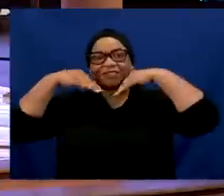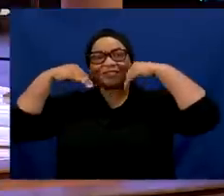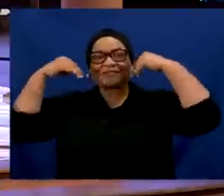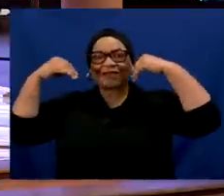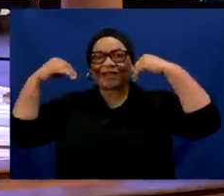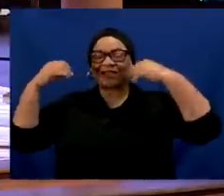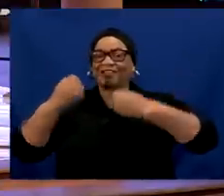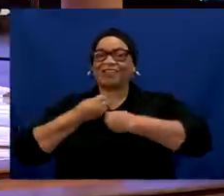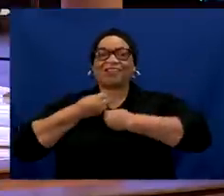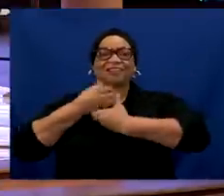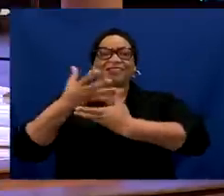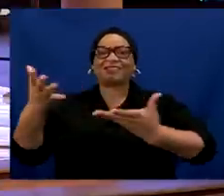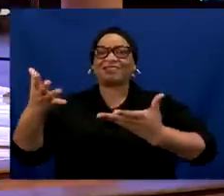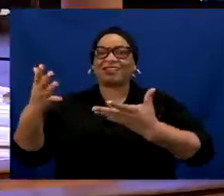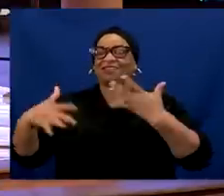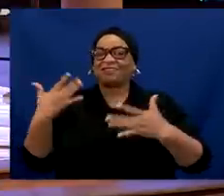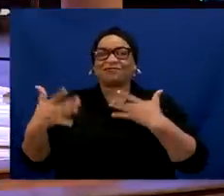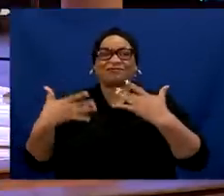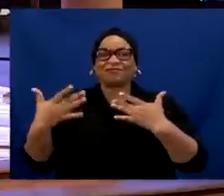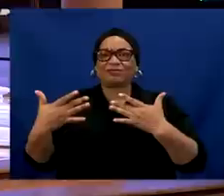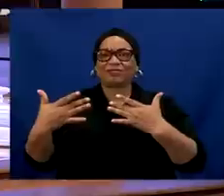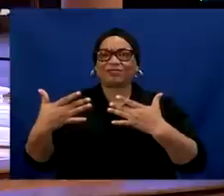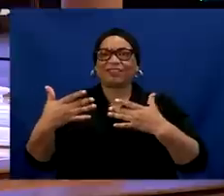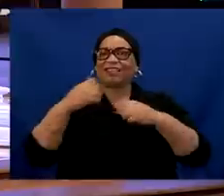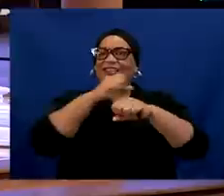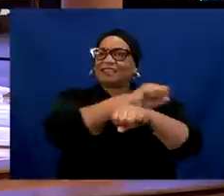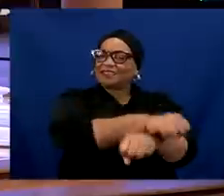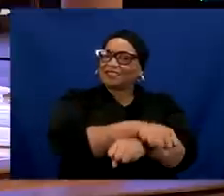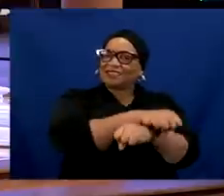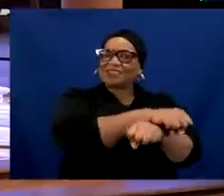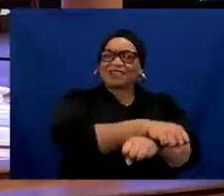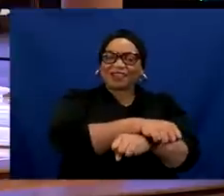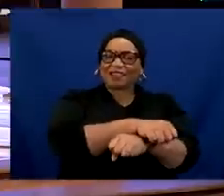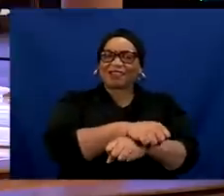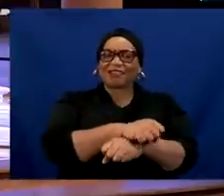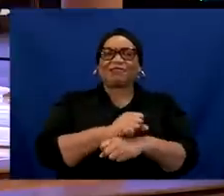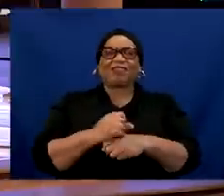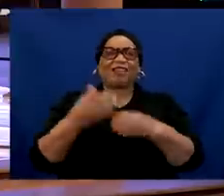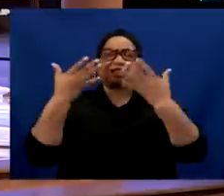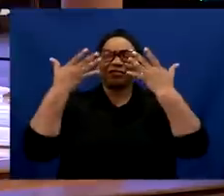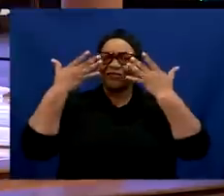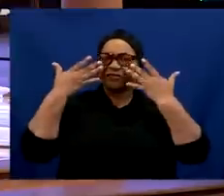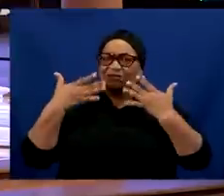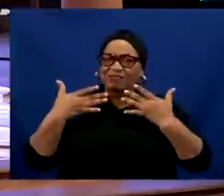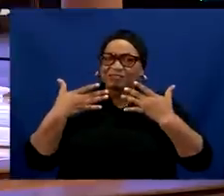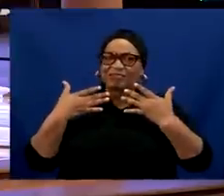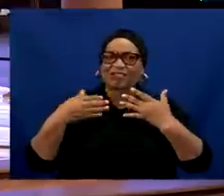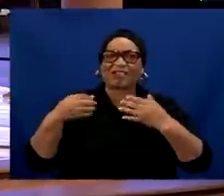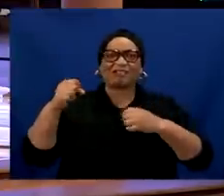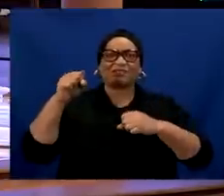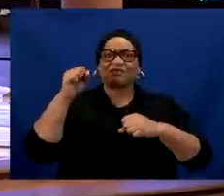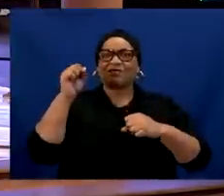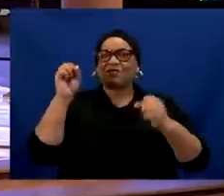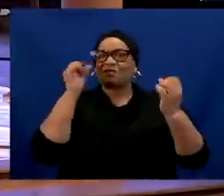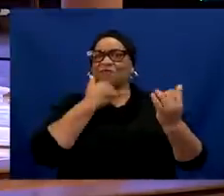shouts of joy? How do you take a people who have been through as much grief and trauma as we've been through, and then